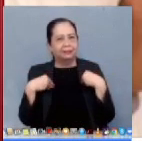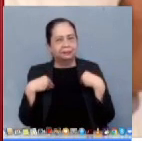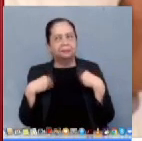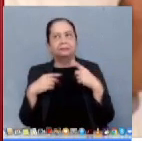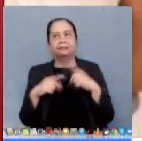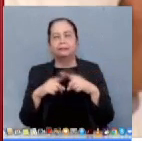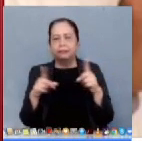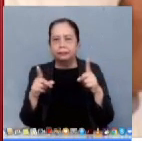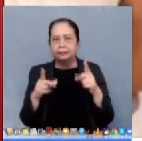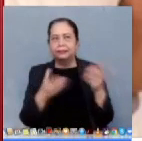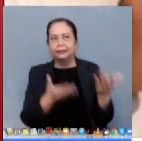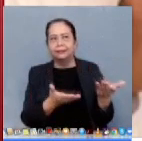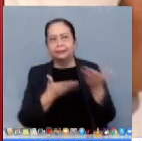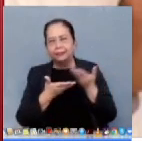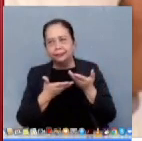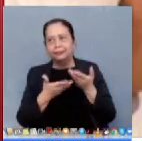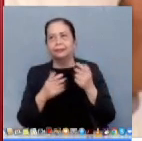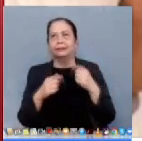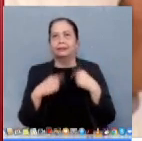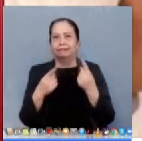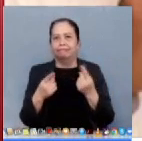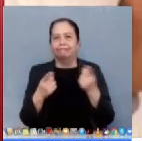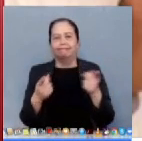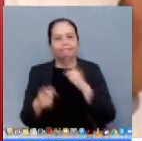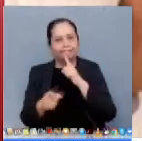since I really want to